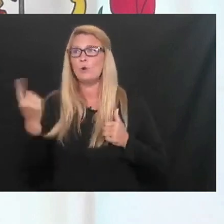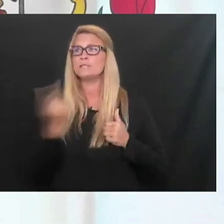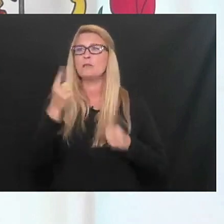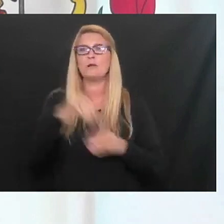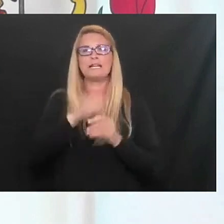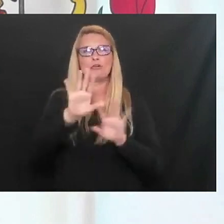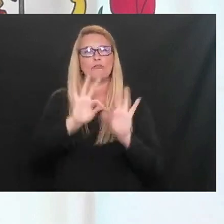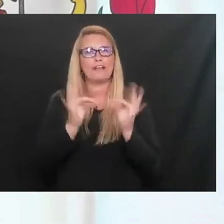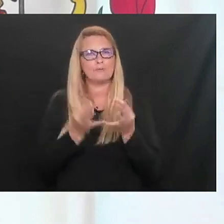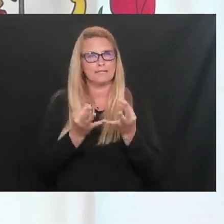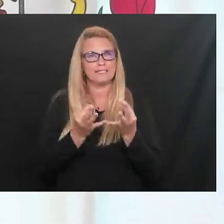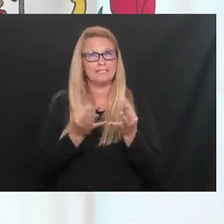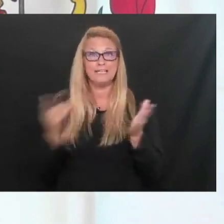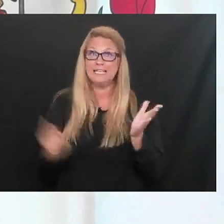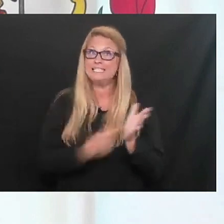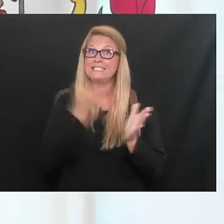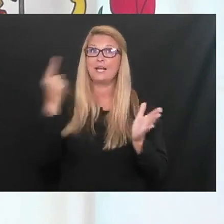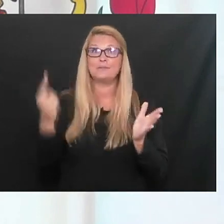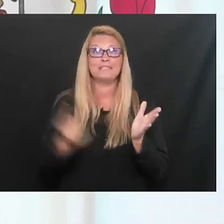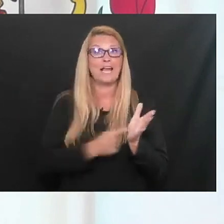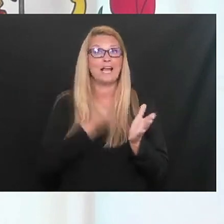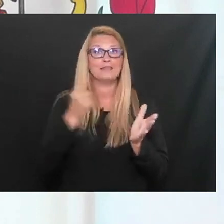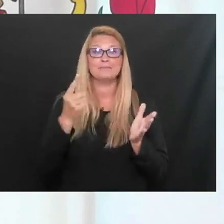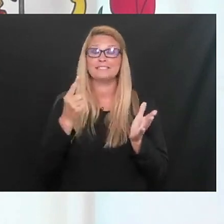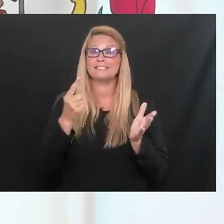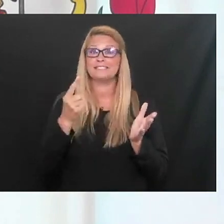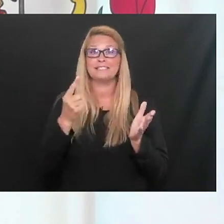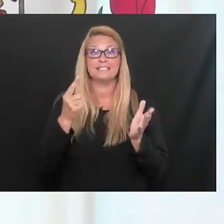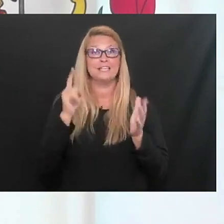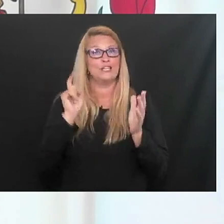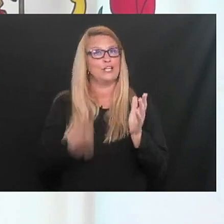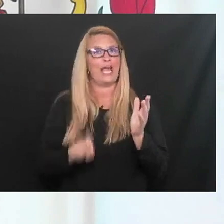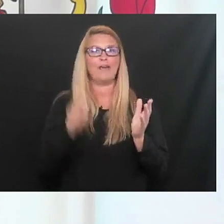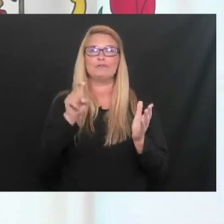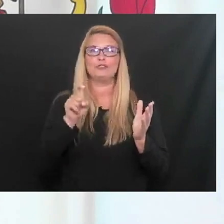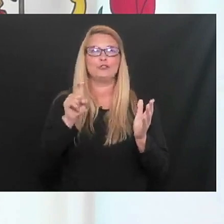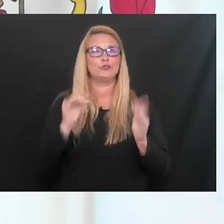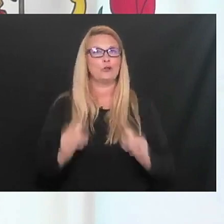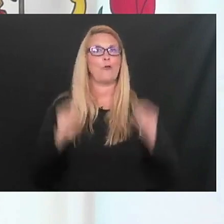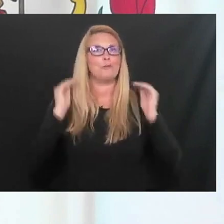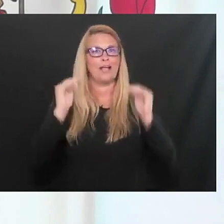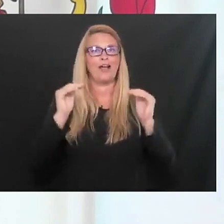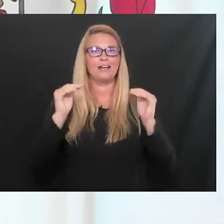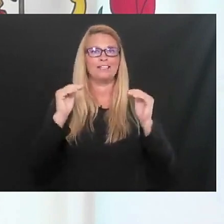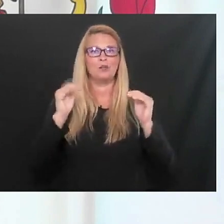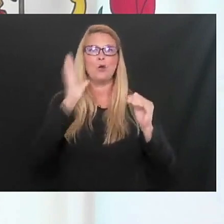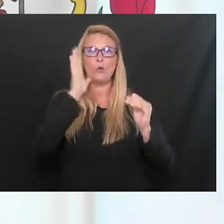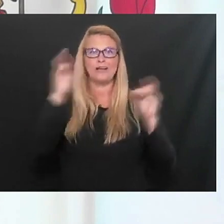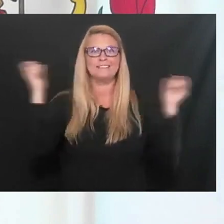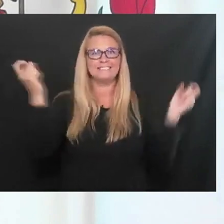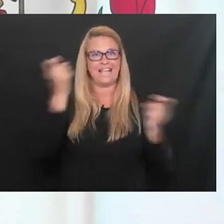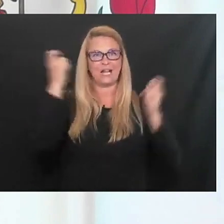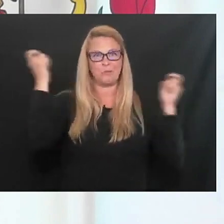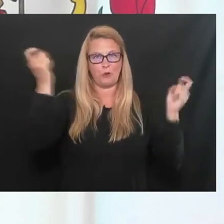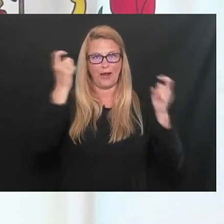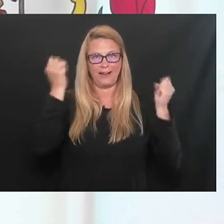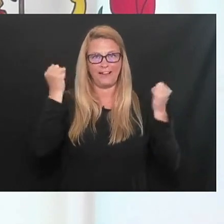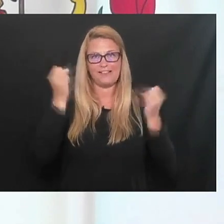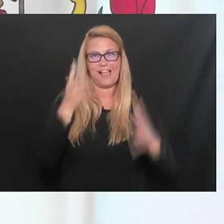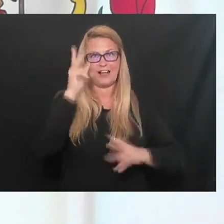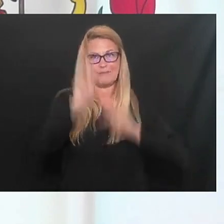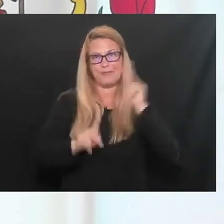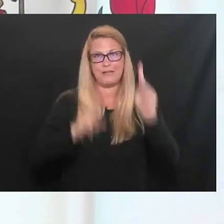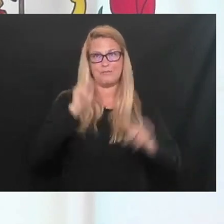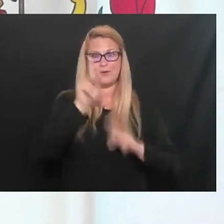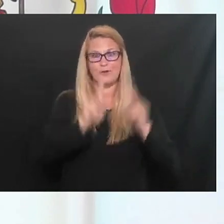But sometimes you got to go a little bit, beyond, and so we're going to celebrate a lot of people winning a lot of